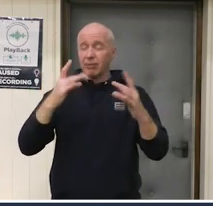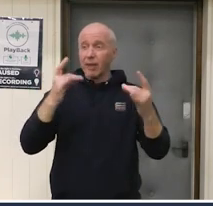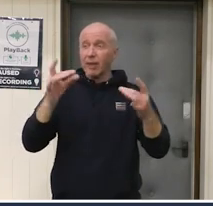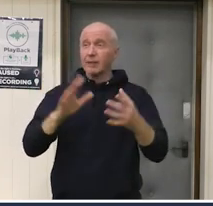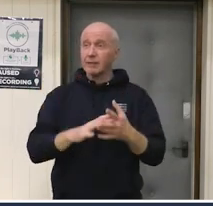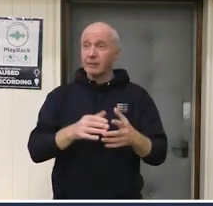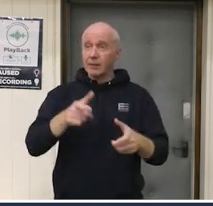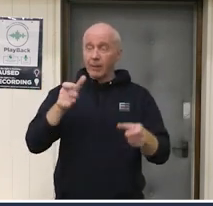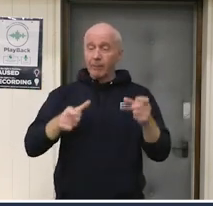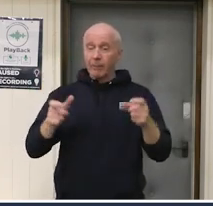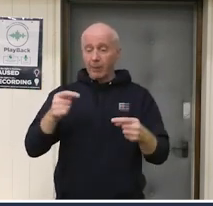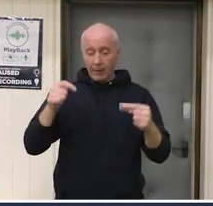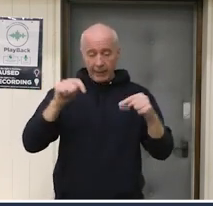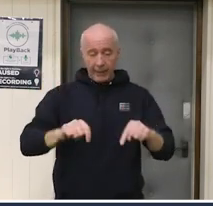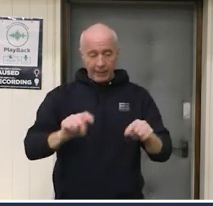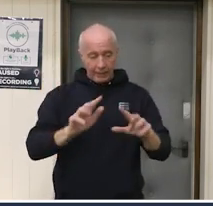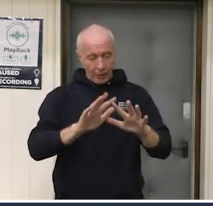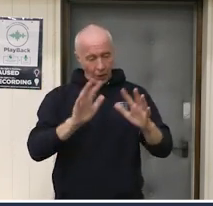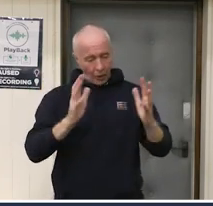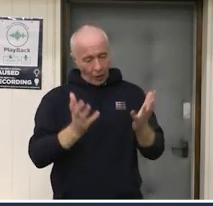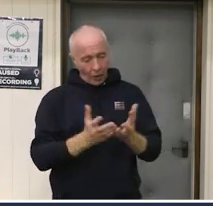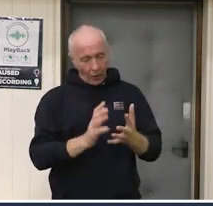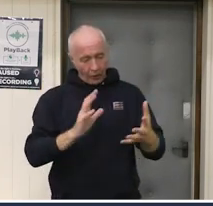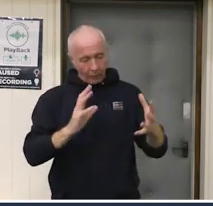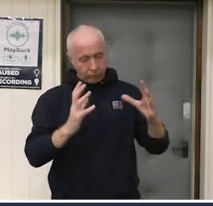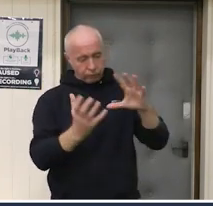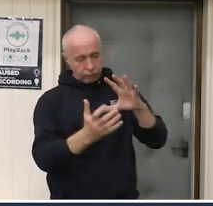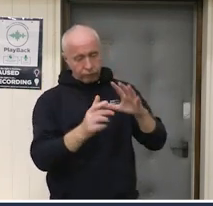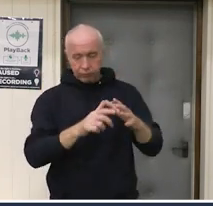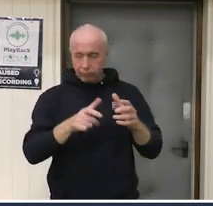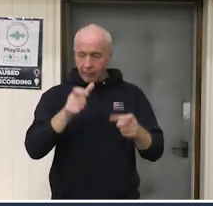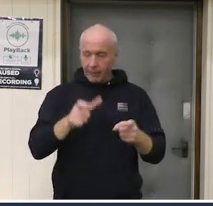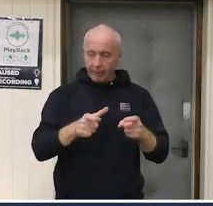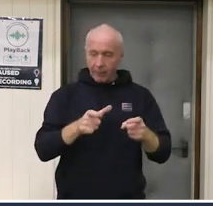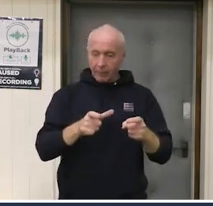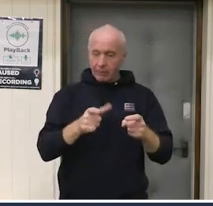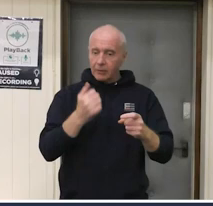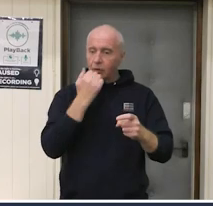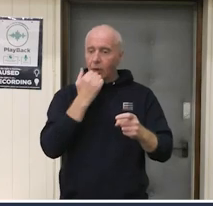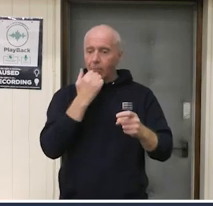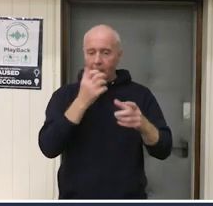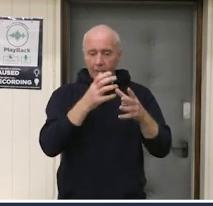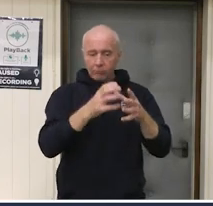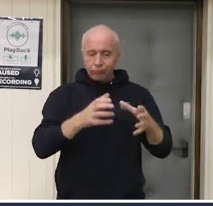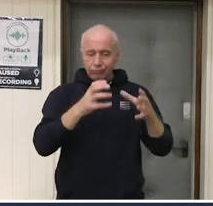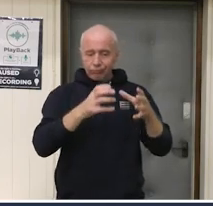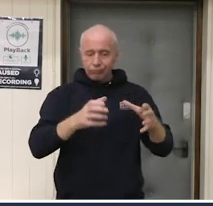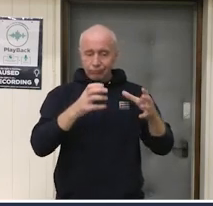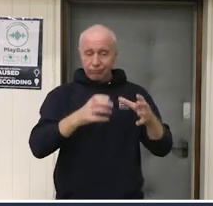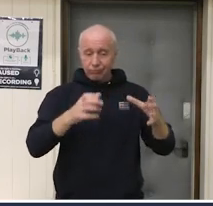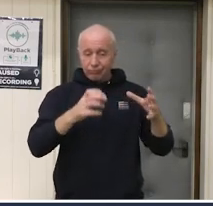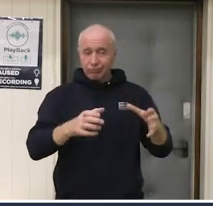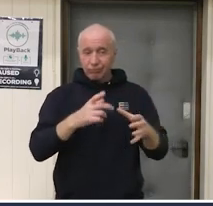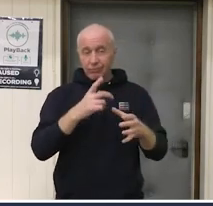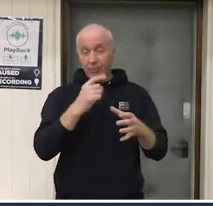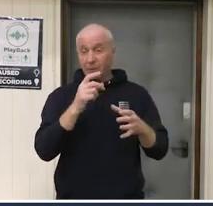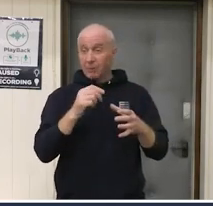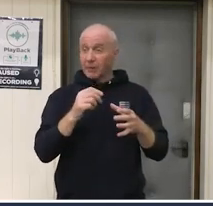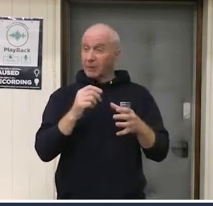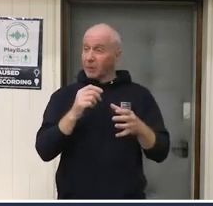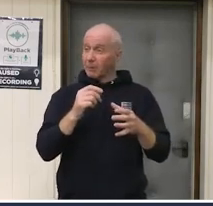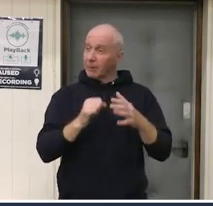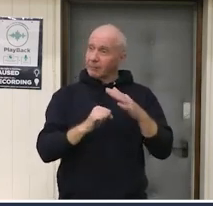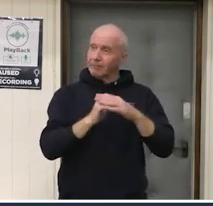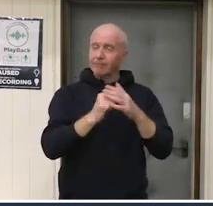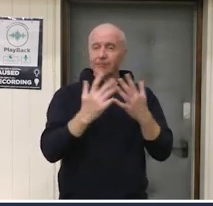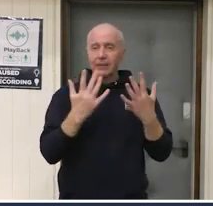population on planet Earth increases, it will probably stabilize around 10 billion, but that's a lot of people, isn't it? And also a lot of